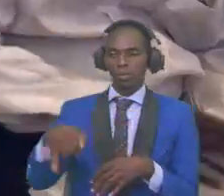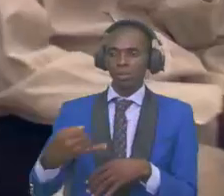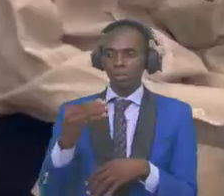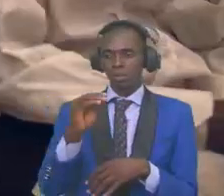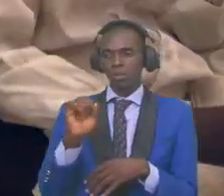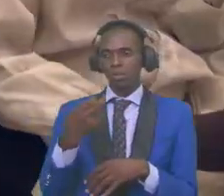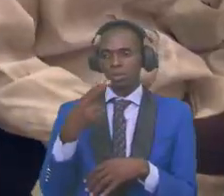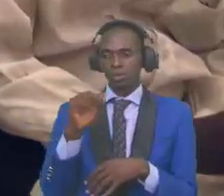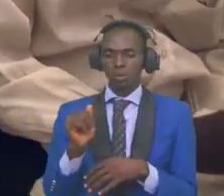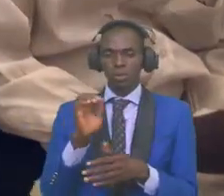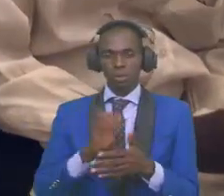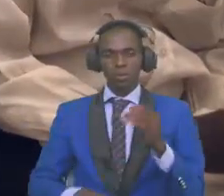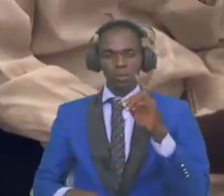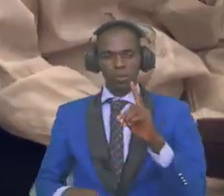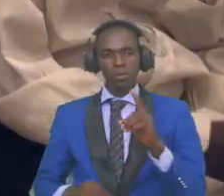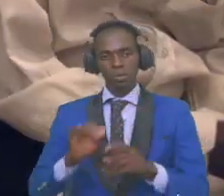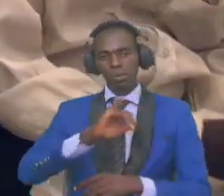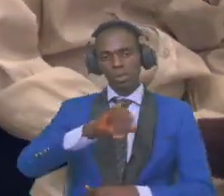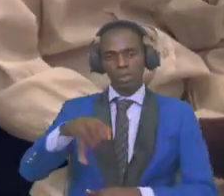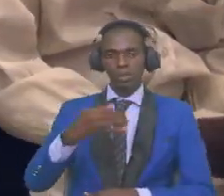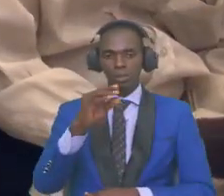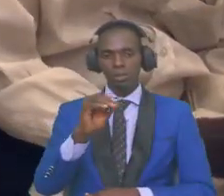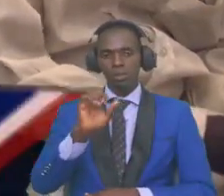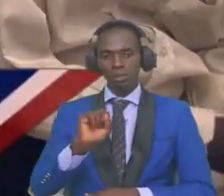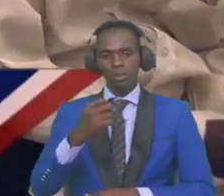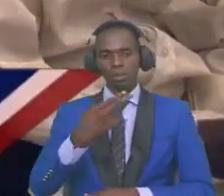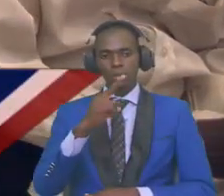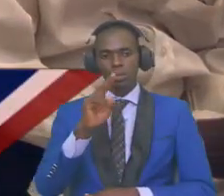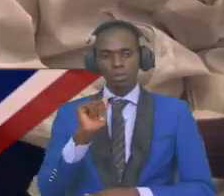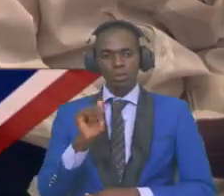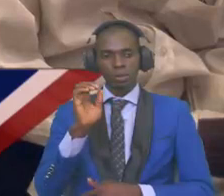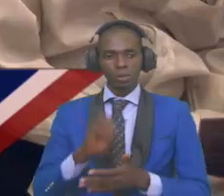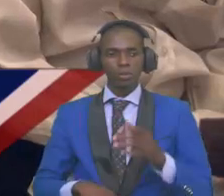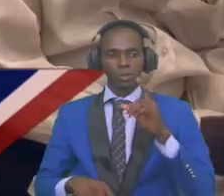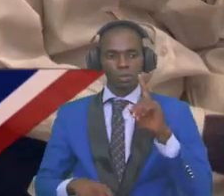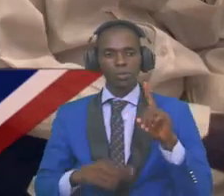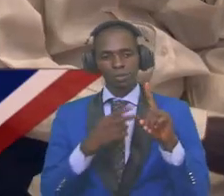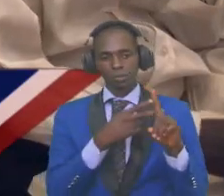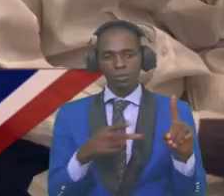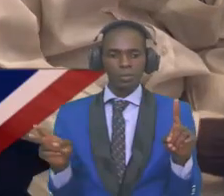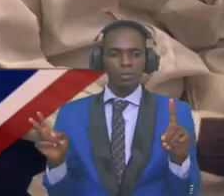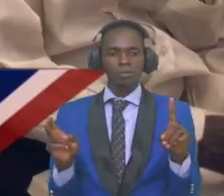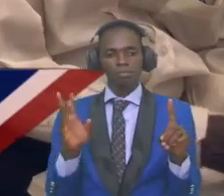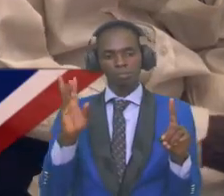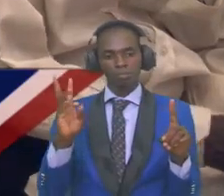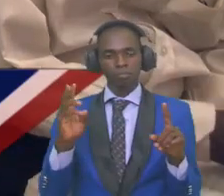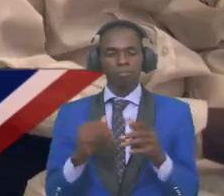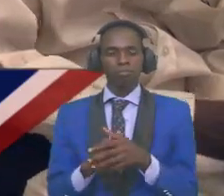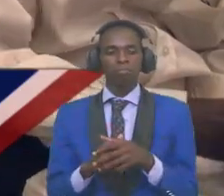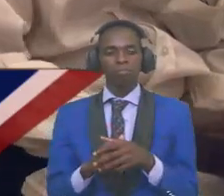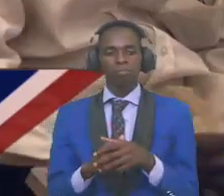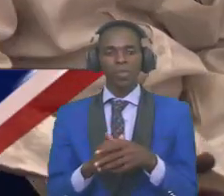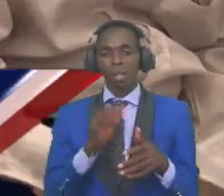chapter 1, reading there from verse 6, Joshua chapter 1, verse 6,